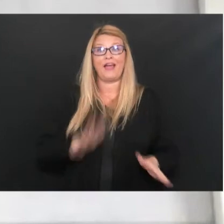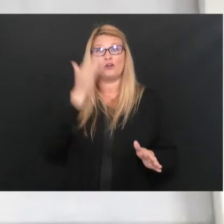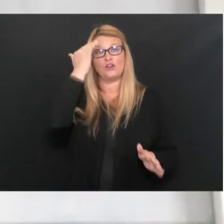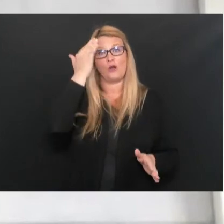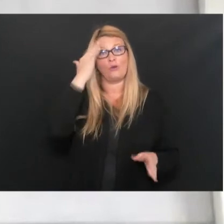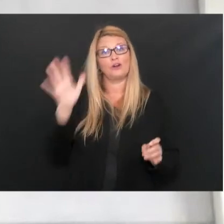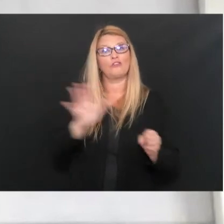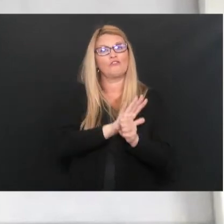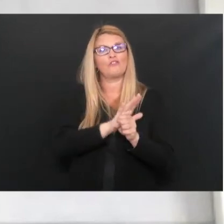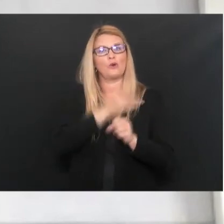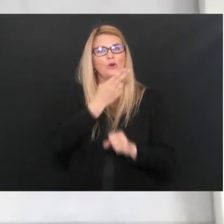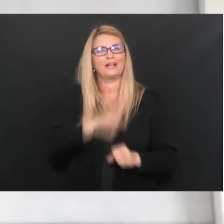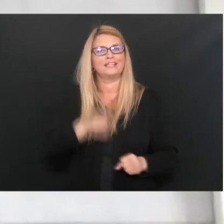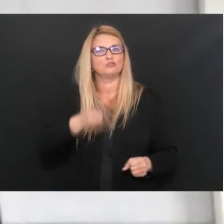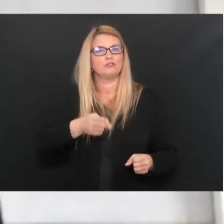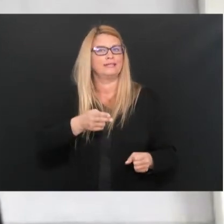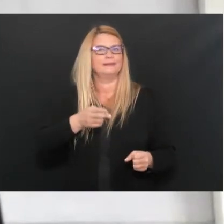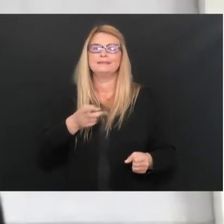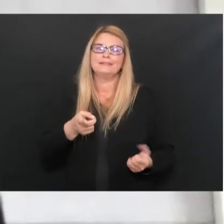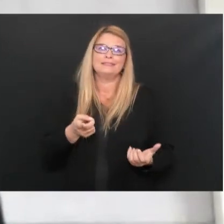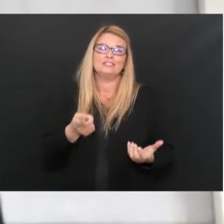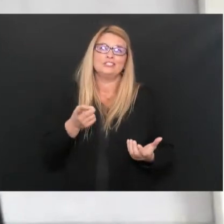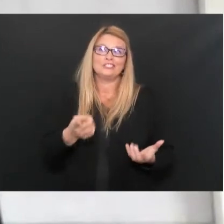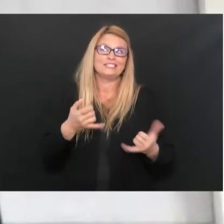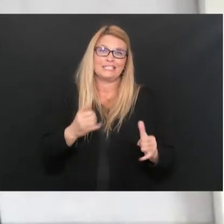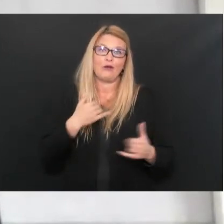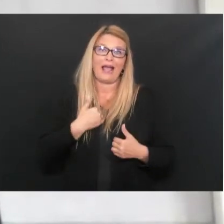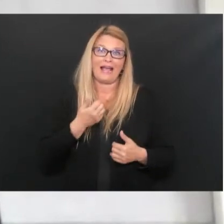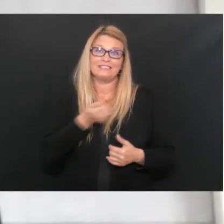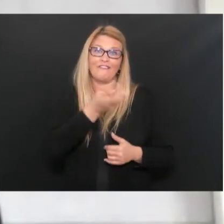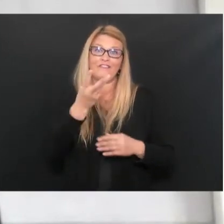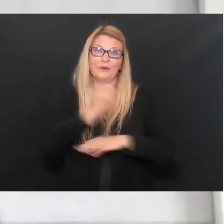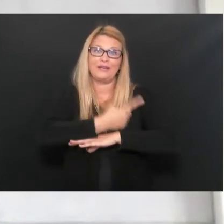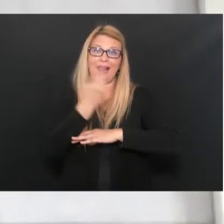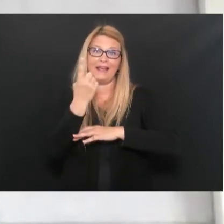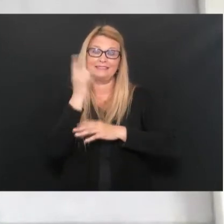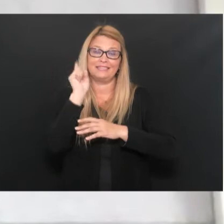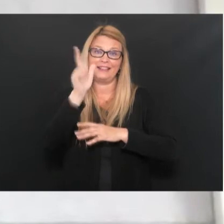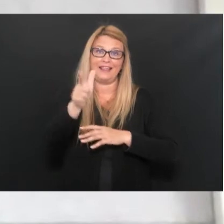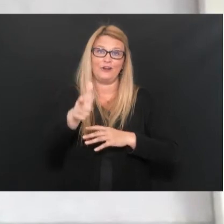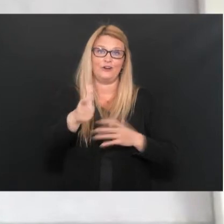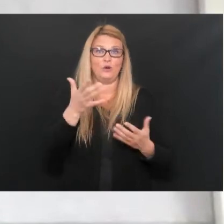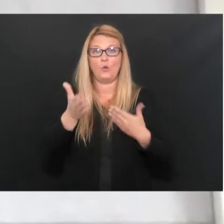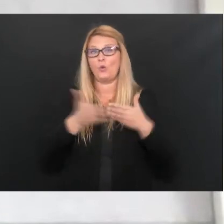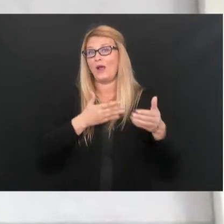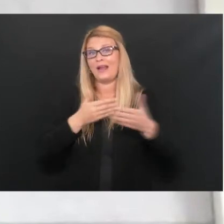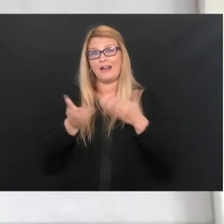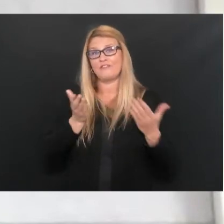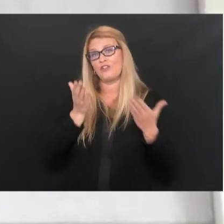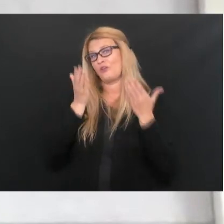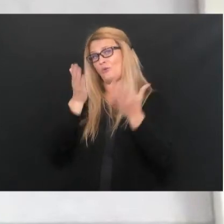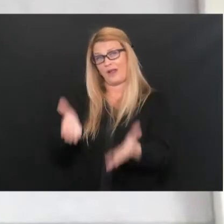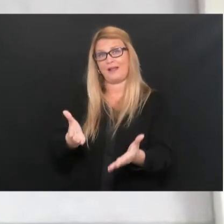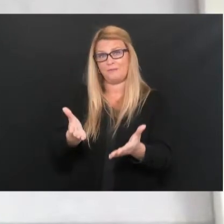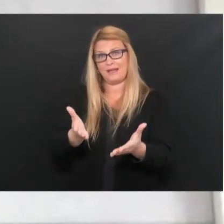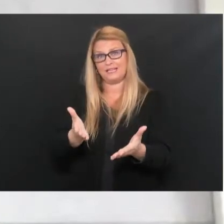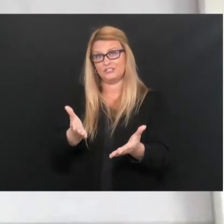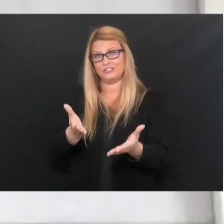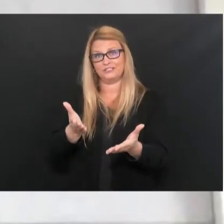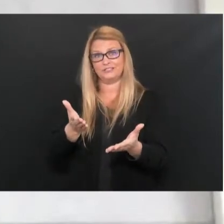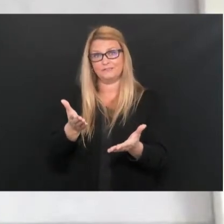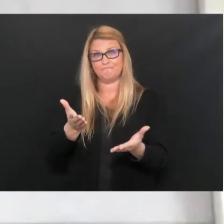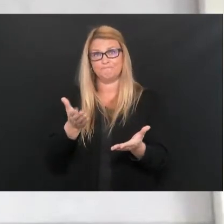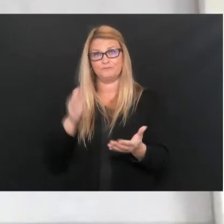not considered fully vaccinated. So whatever recommendation the local health officer or health department, as well as the school, has given to